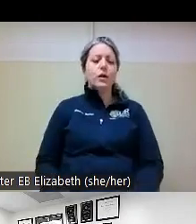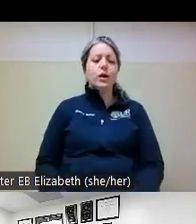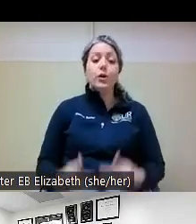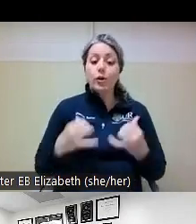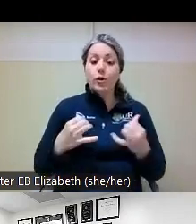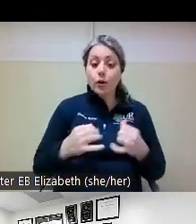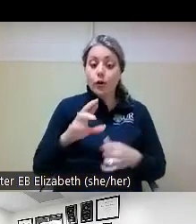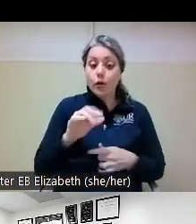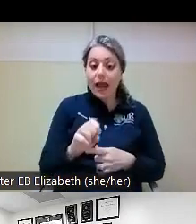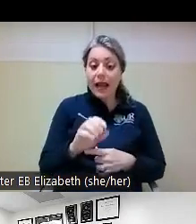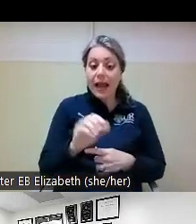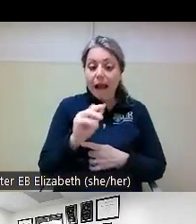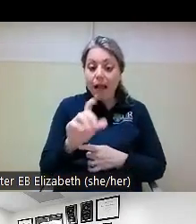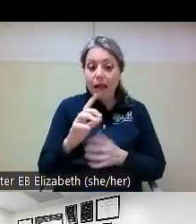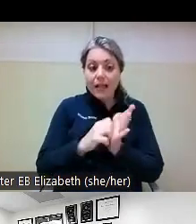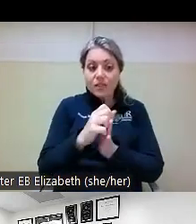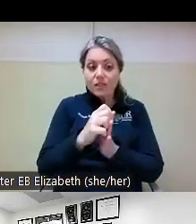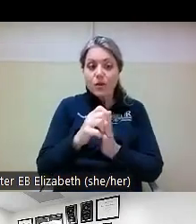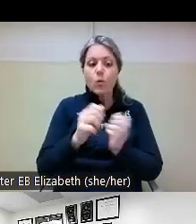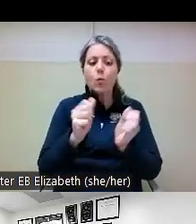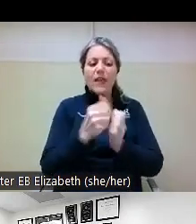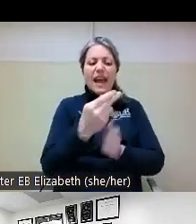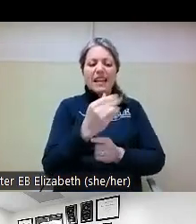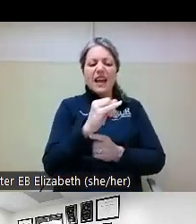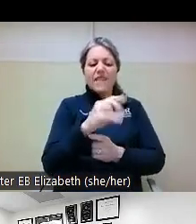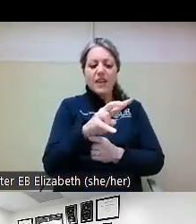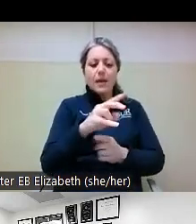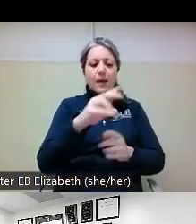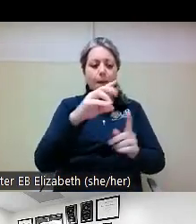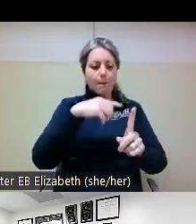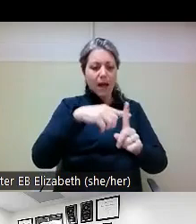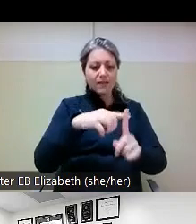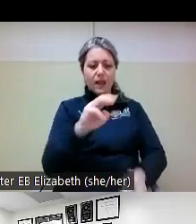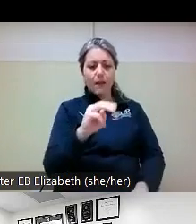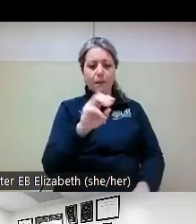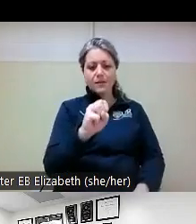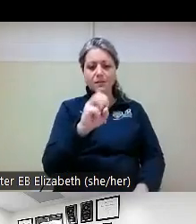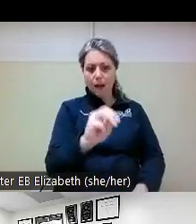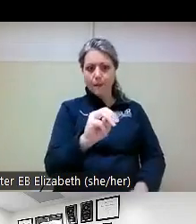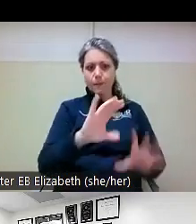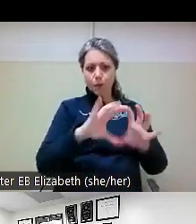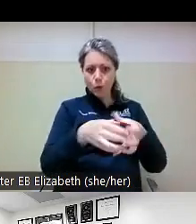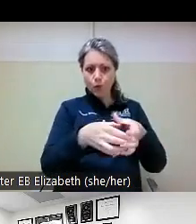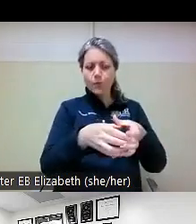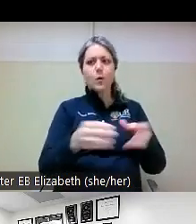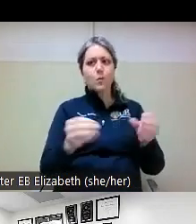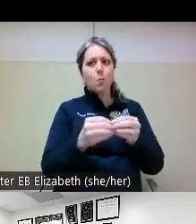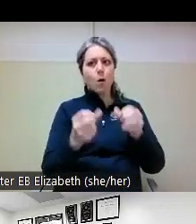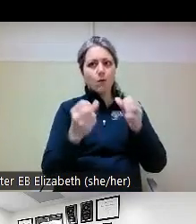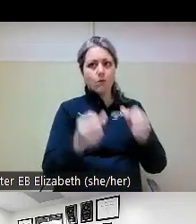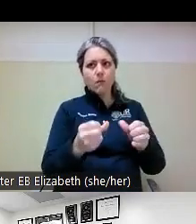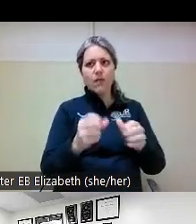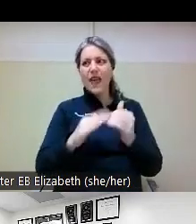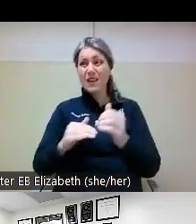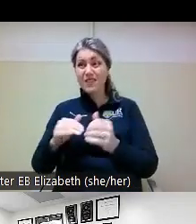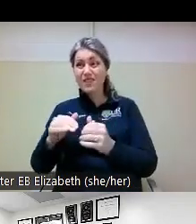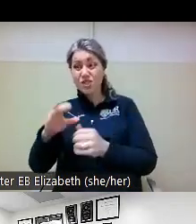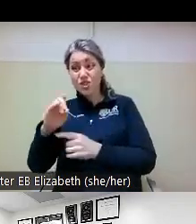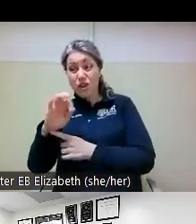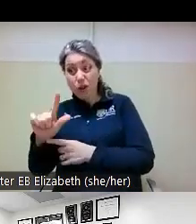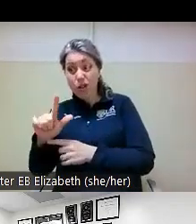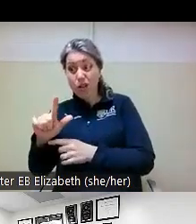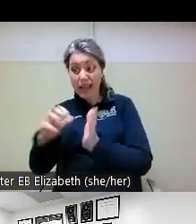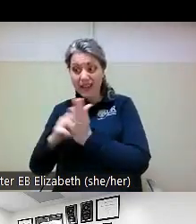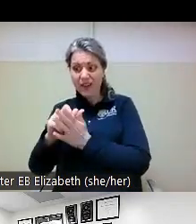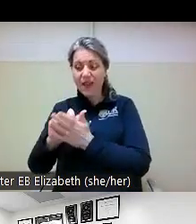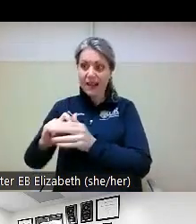anal cancer among HIV positive men who have sex with men is actually higher than the rates of cervical cancer that initially prompted